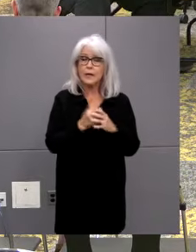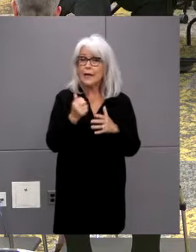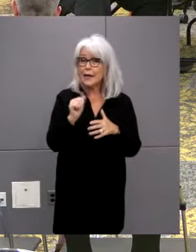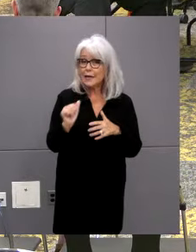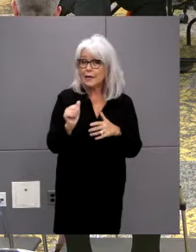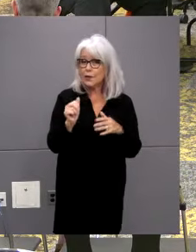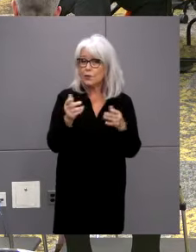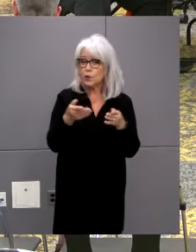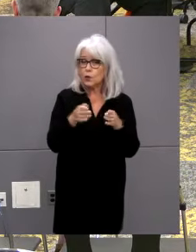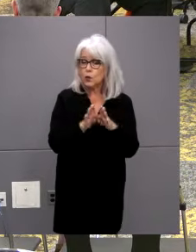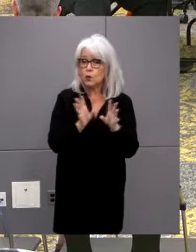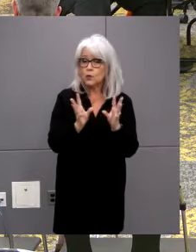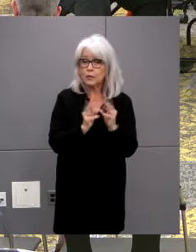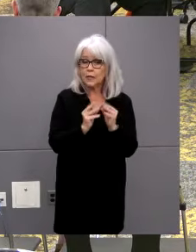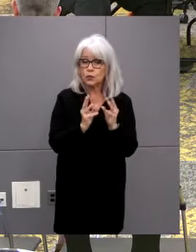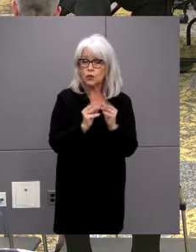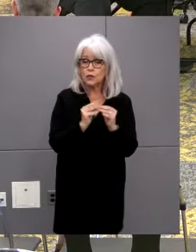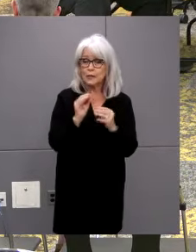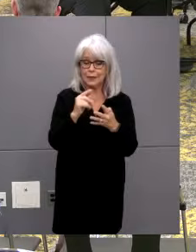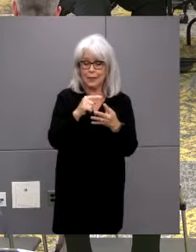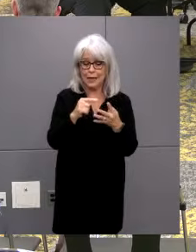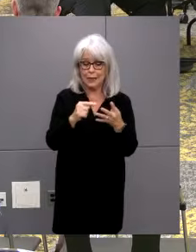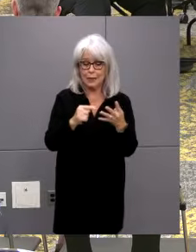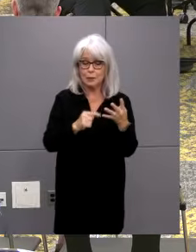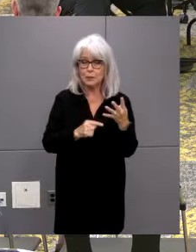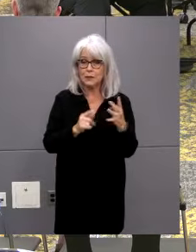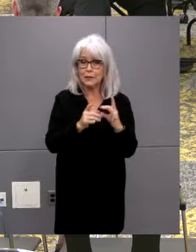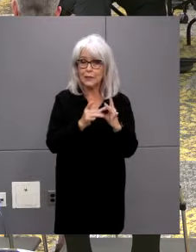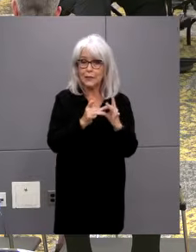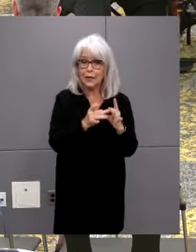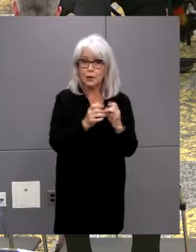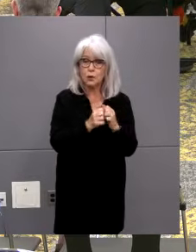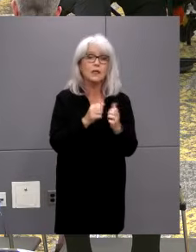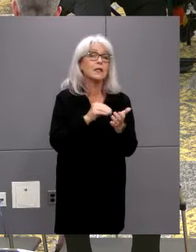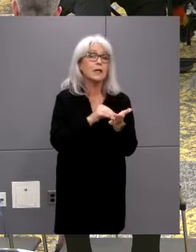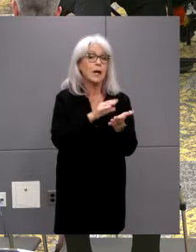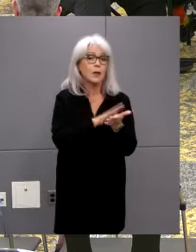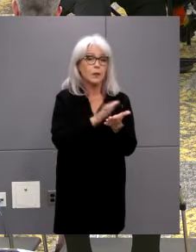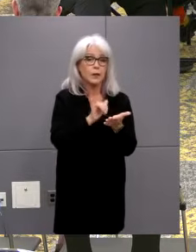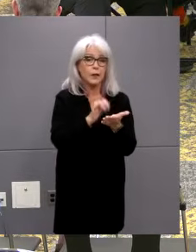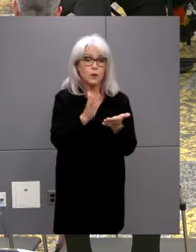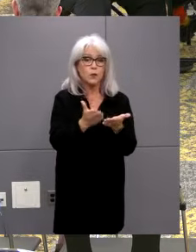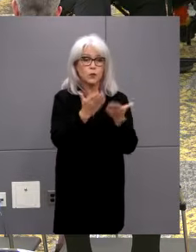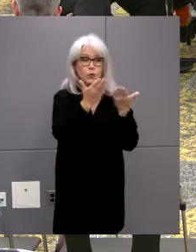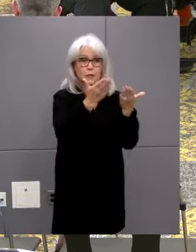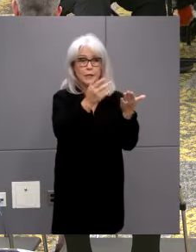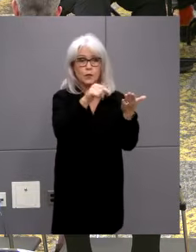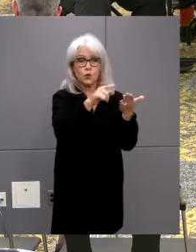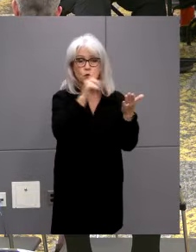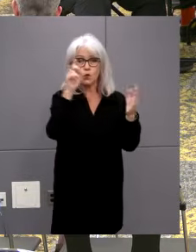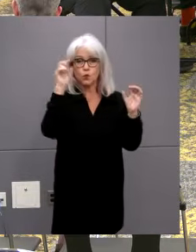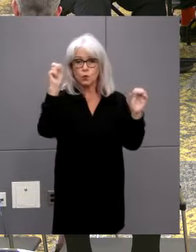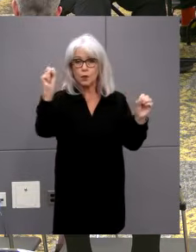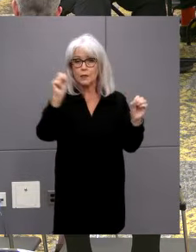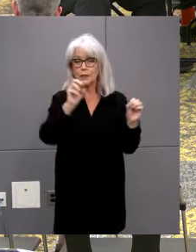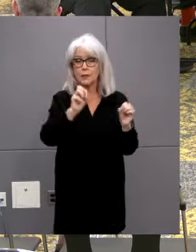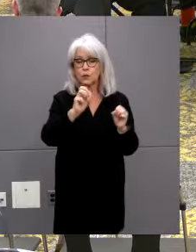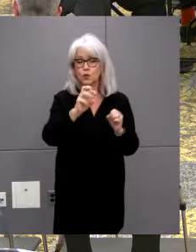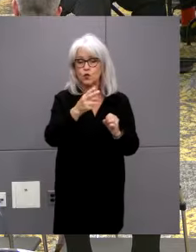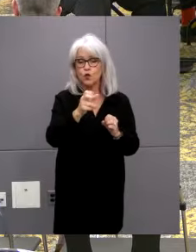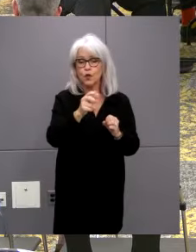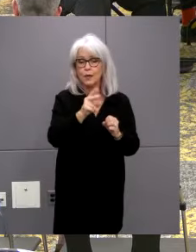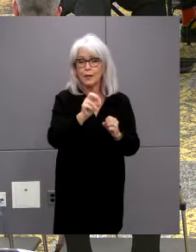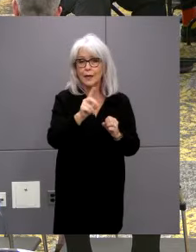session items pertain to the document that was presented to President Shonda Snales at the last